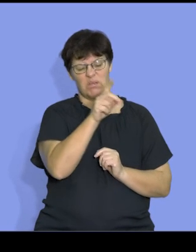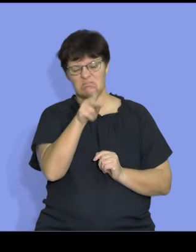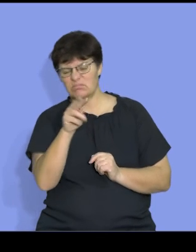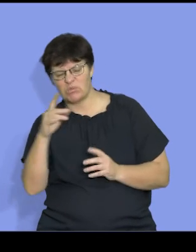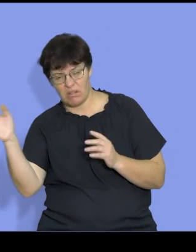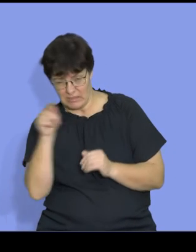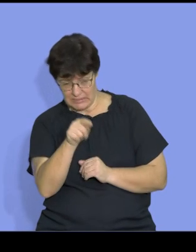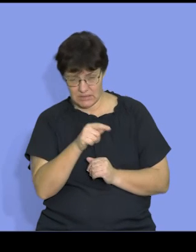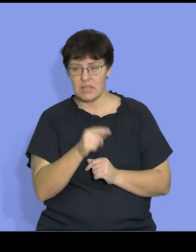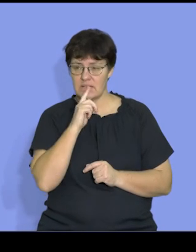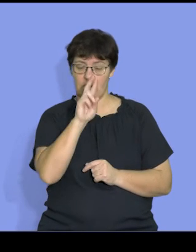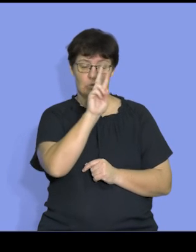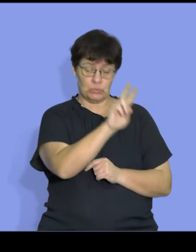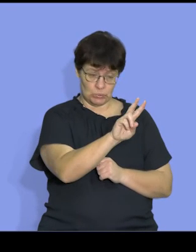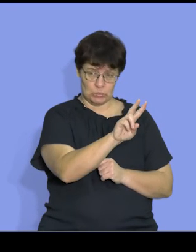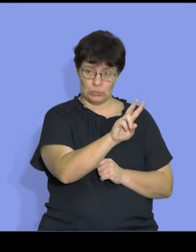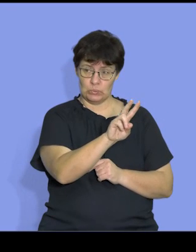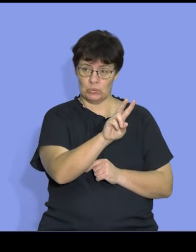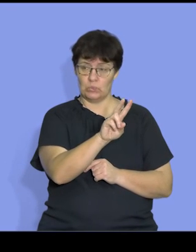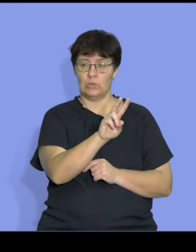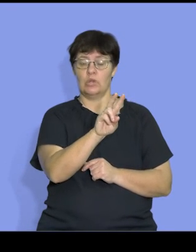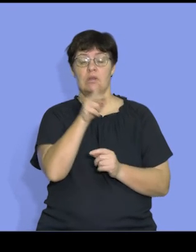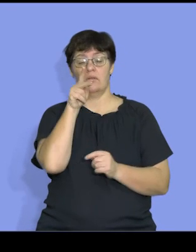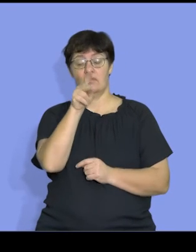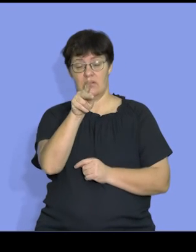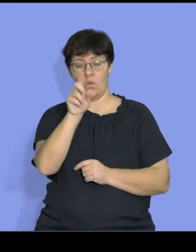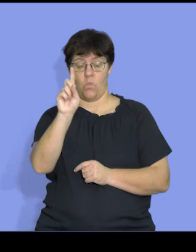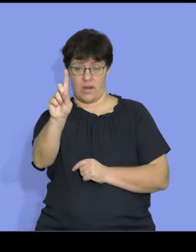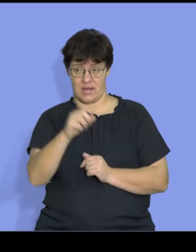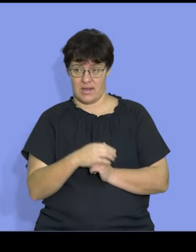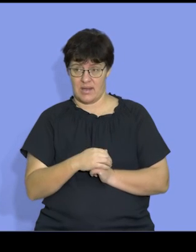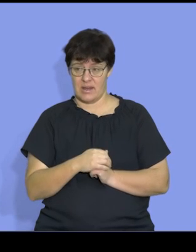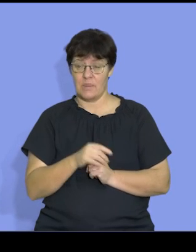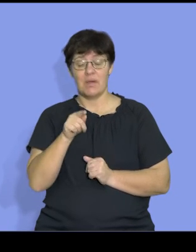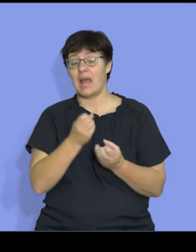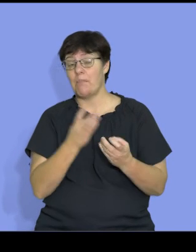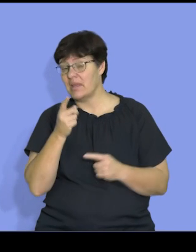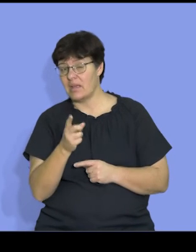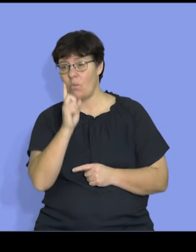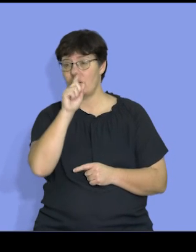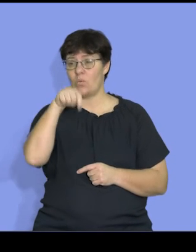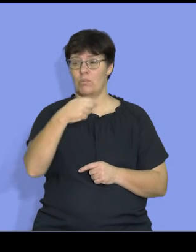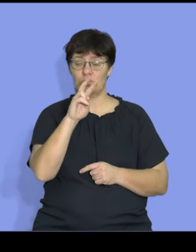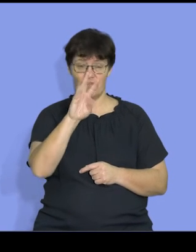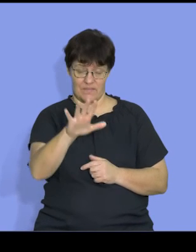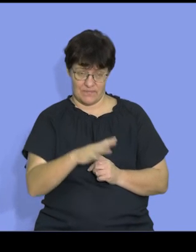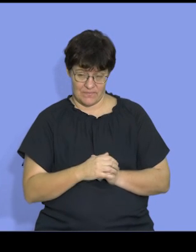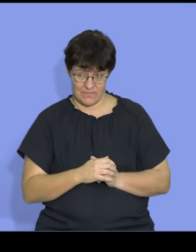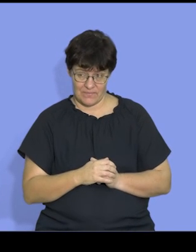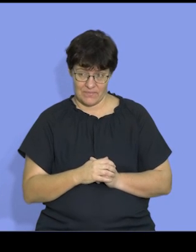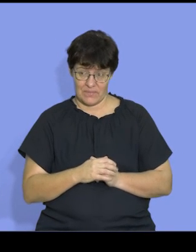says 2 moles reacts with 1 mole, right? But how many moles of the base reacted? 1.25, okay, times